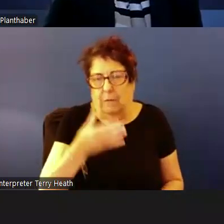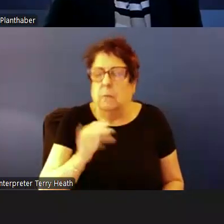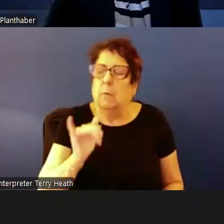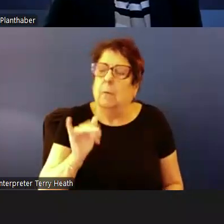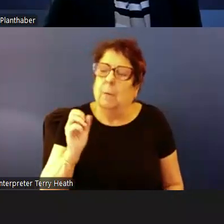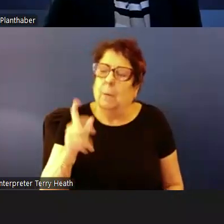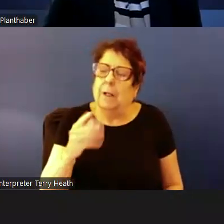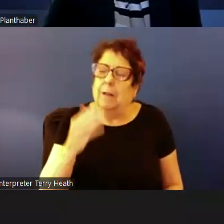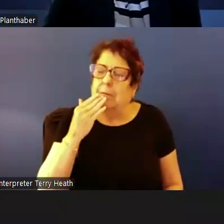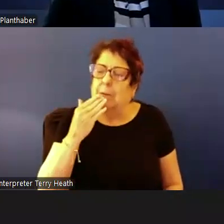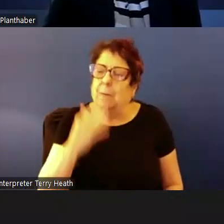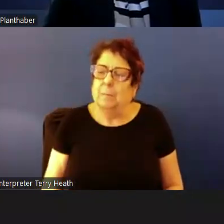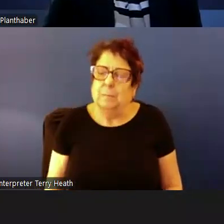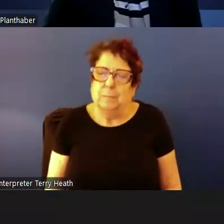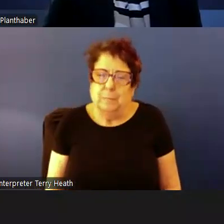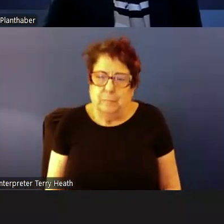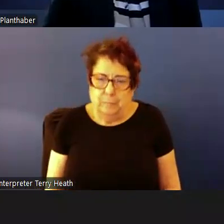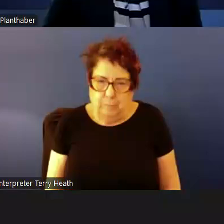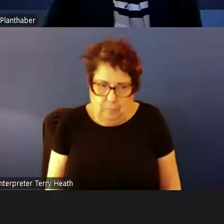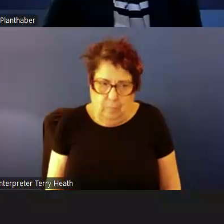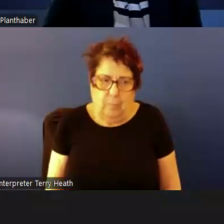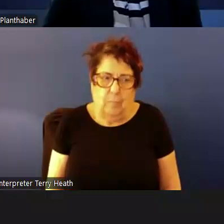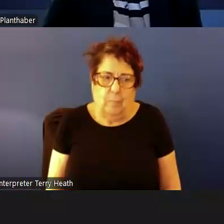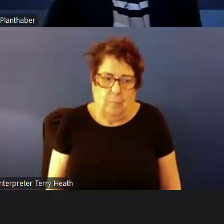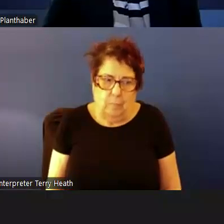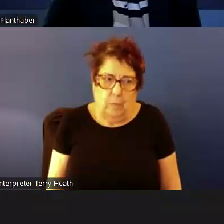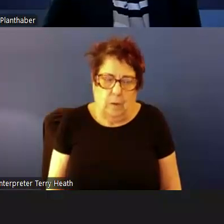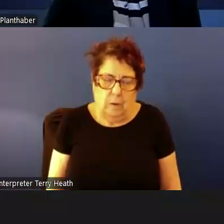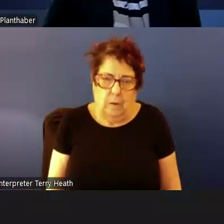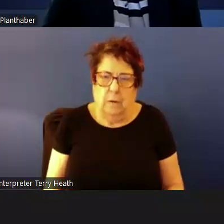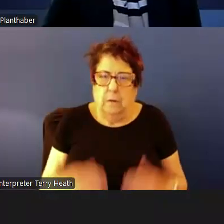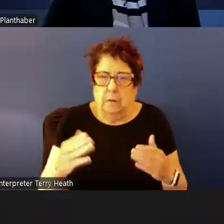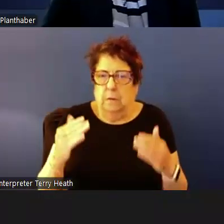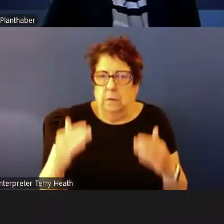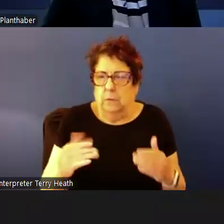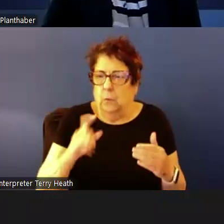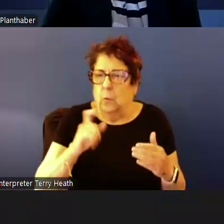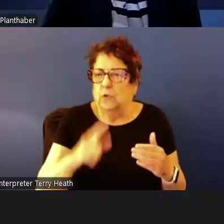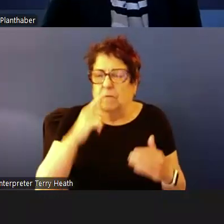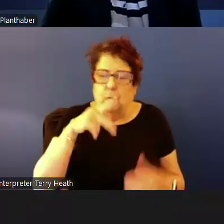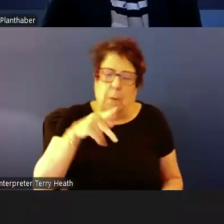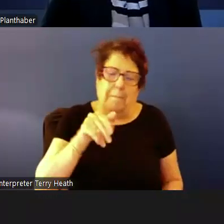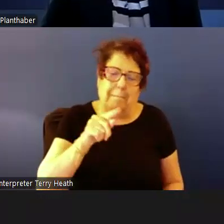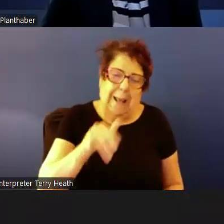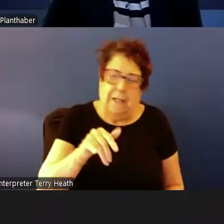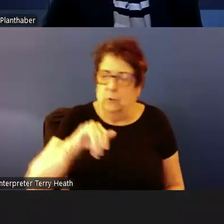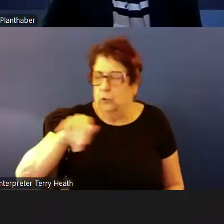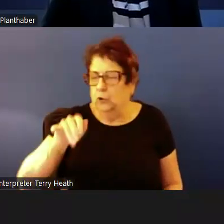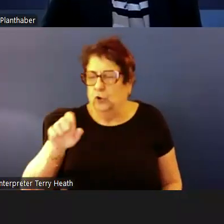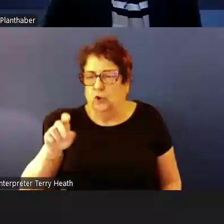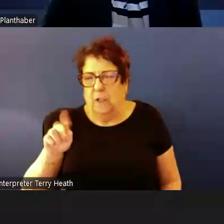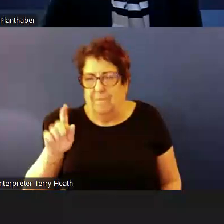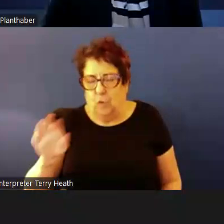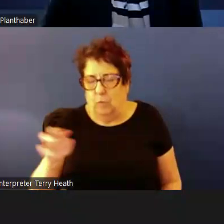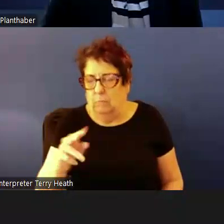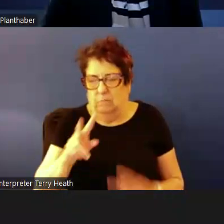The next question that I have is for Patty or Jennifer or both. There were a number of questions